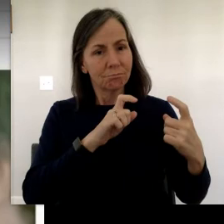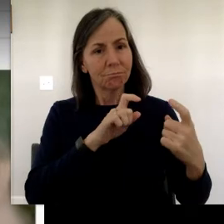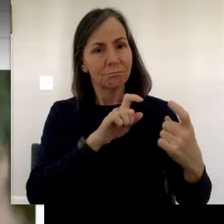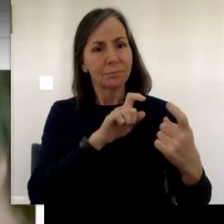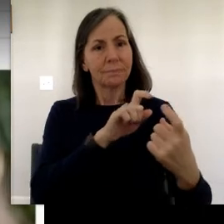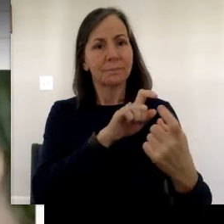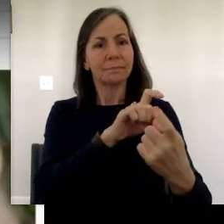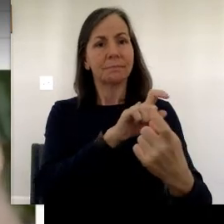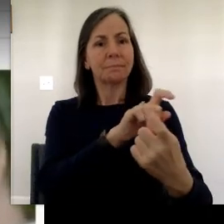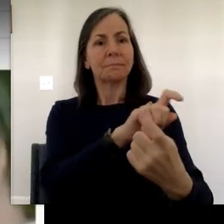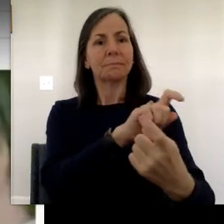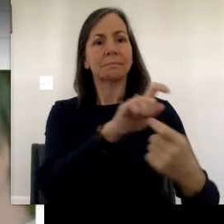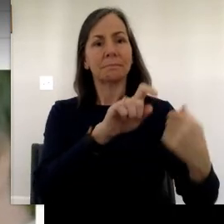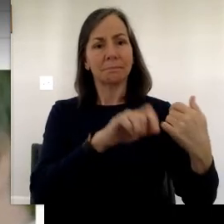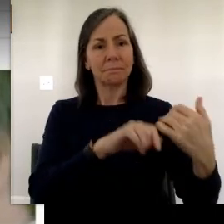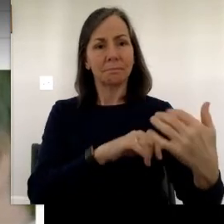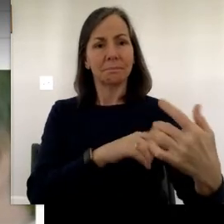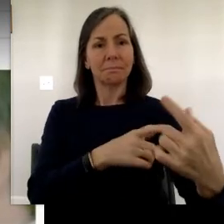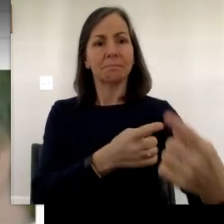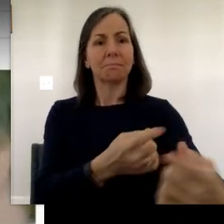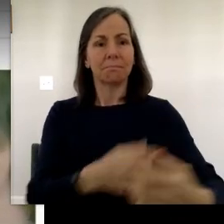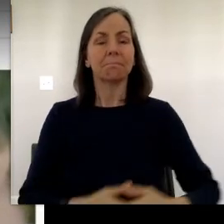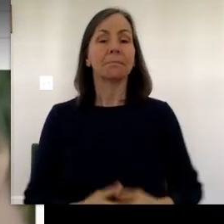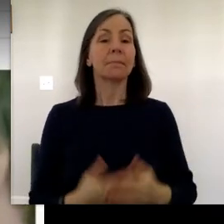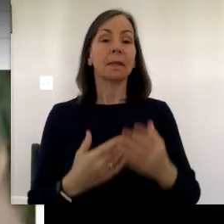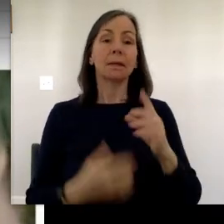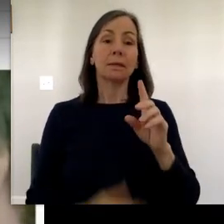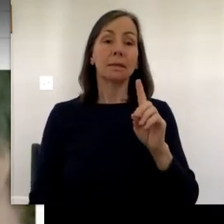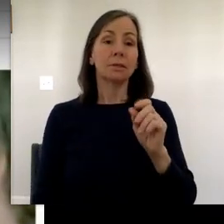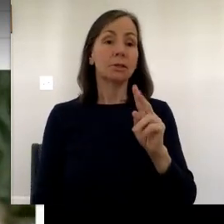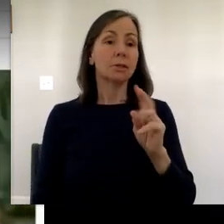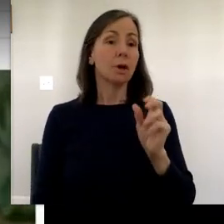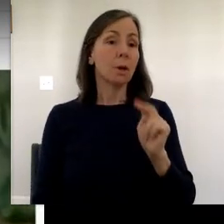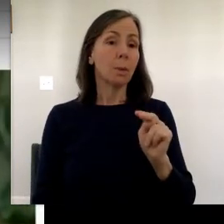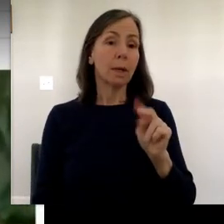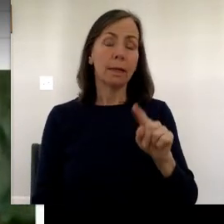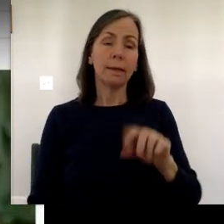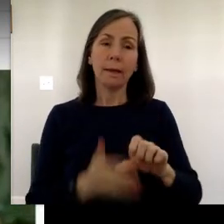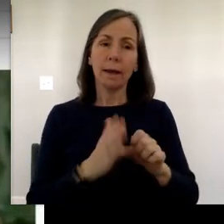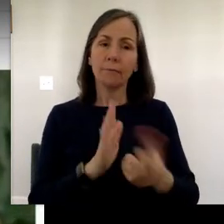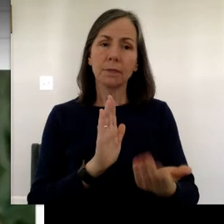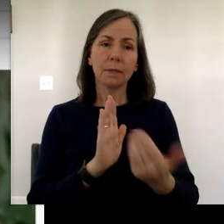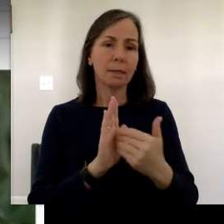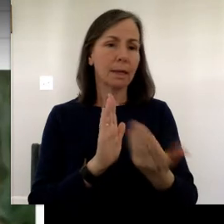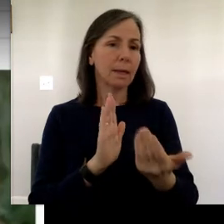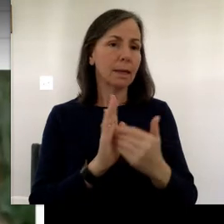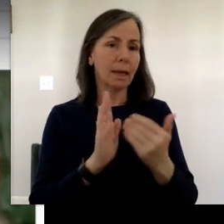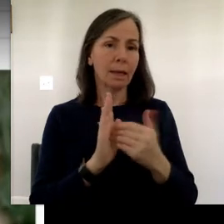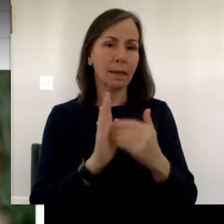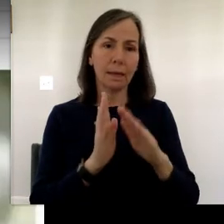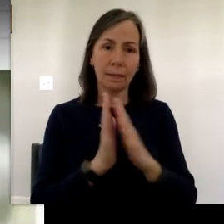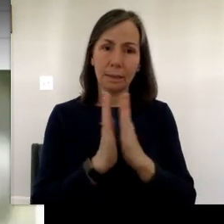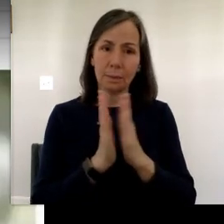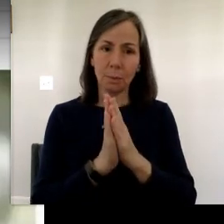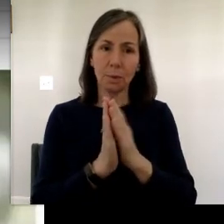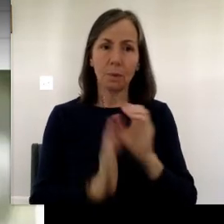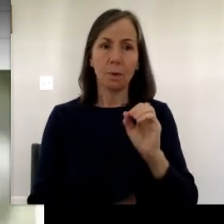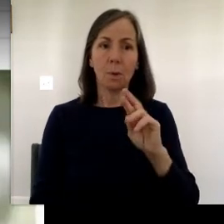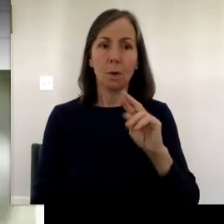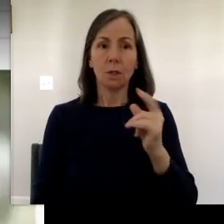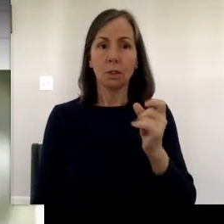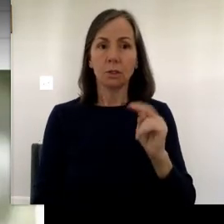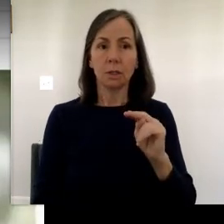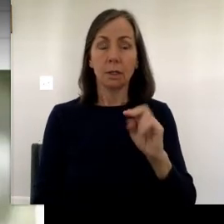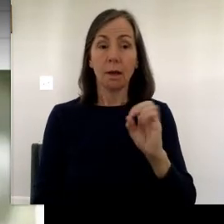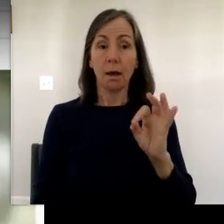Darwin emphasized over and over, I mean repeatedly in The Origin of Species, the fact